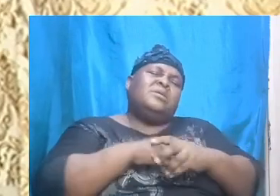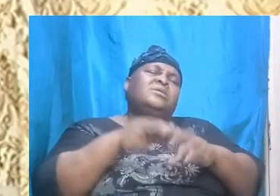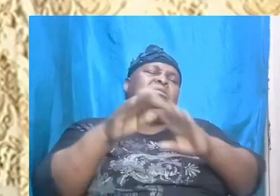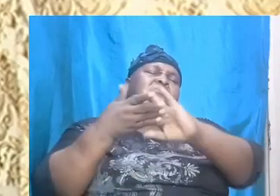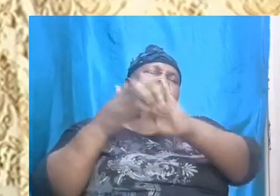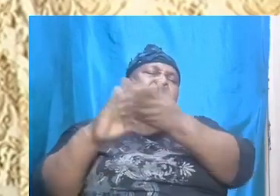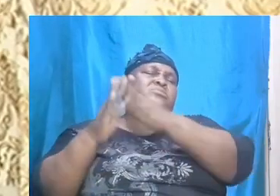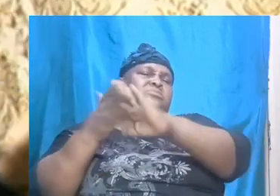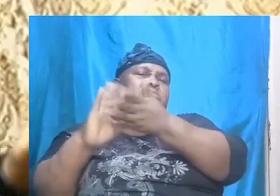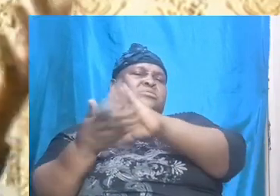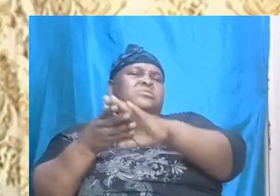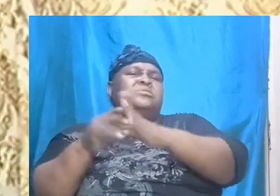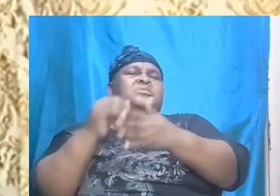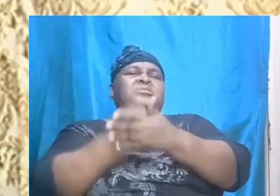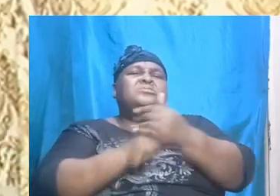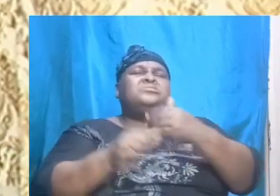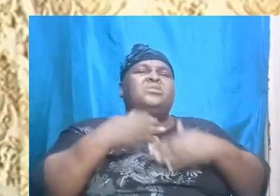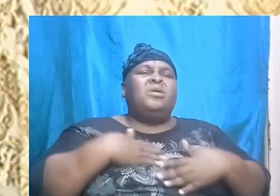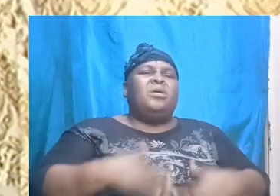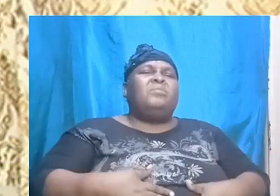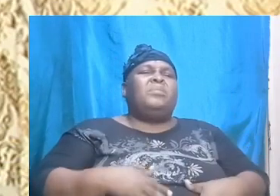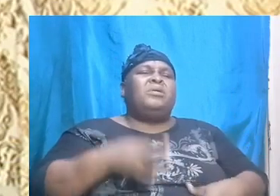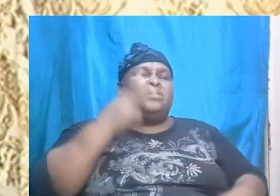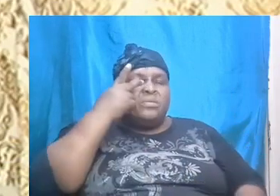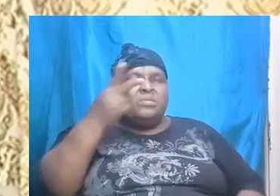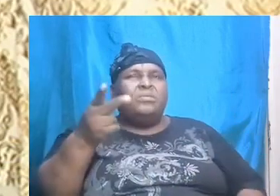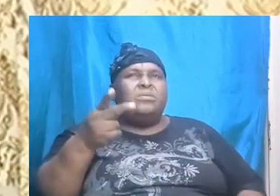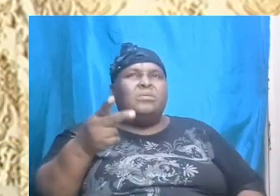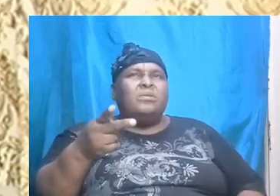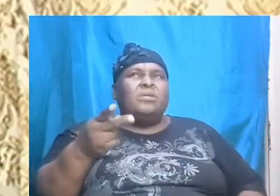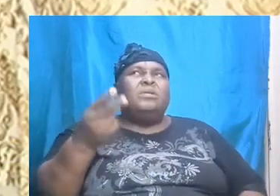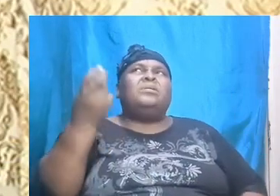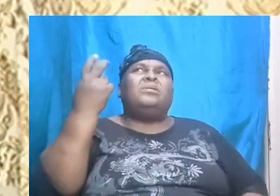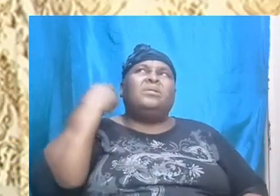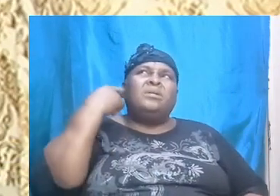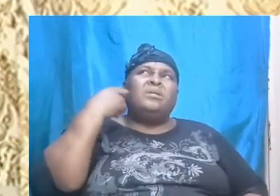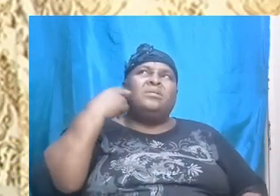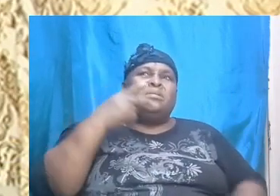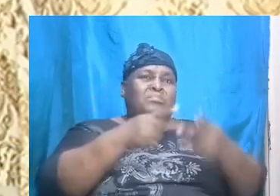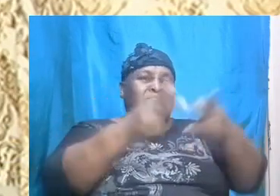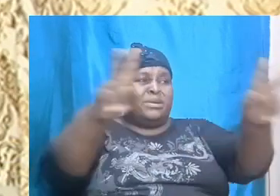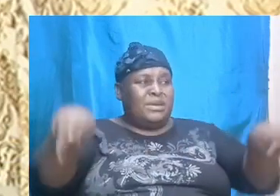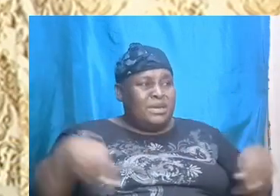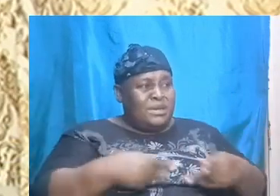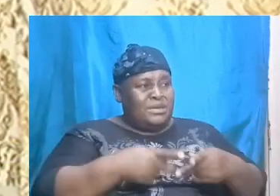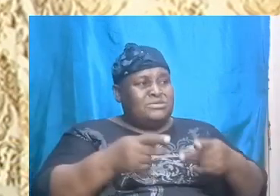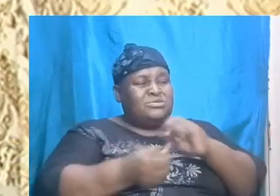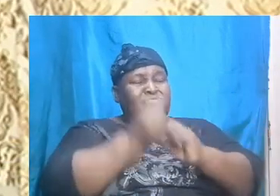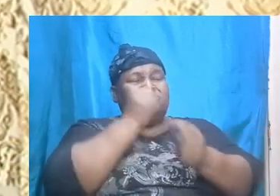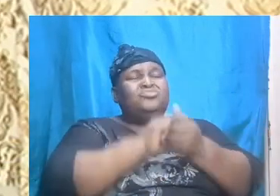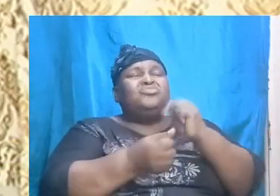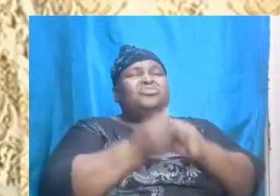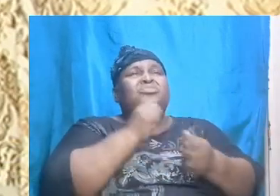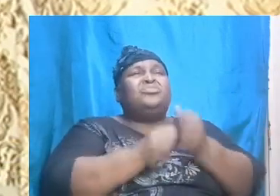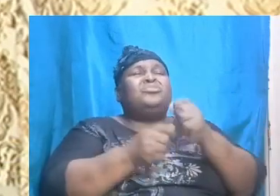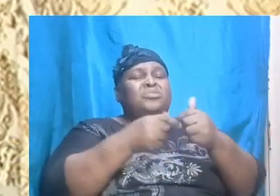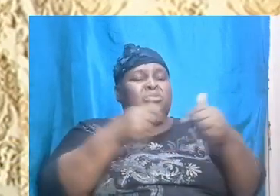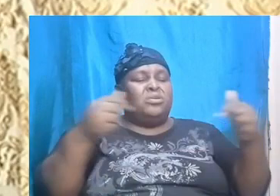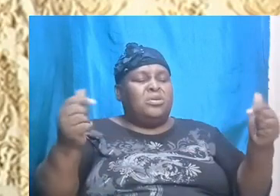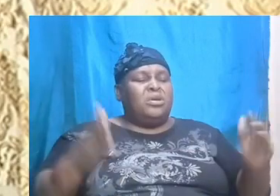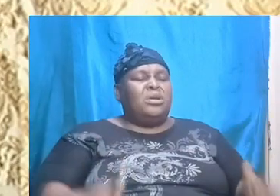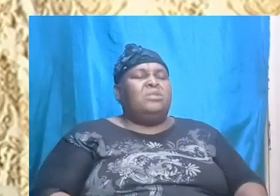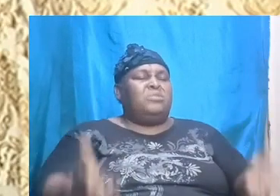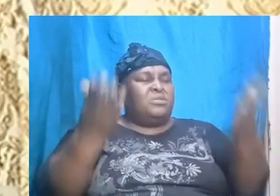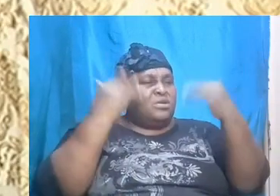Jerusalem. Somebody went and looked back and realized that, look here, the place was destroyed. It was in ruin. The enemy who invaded